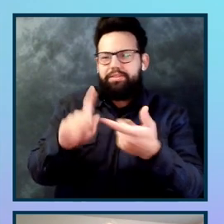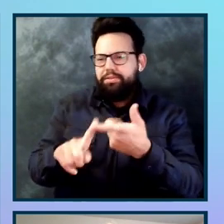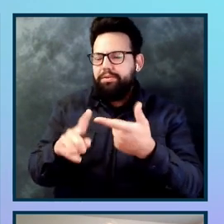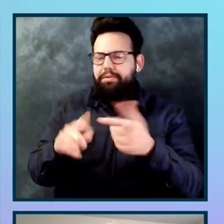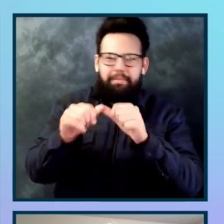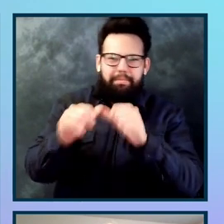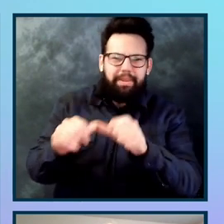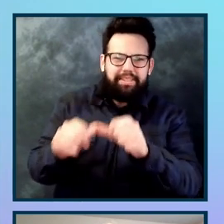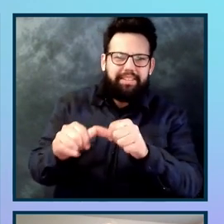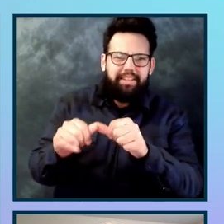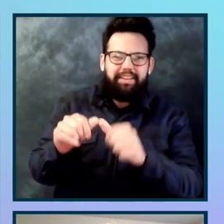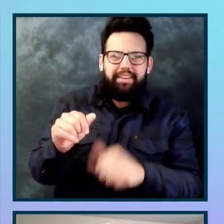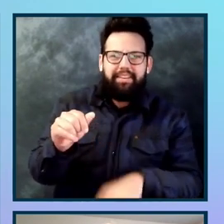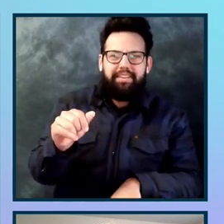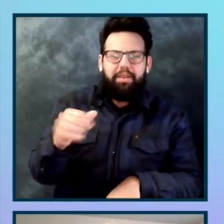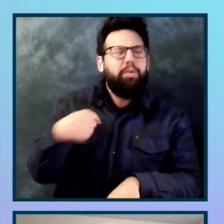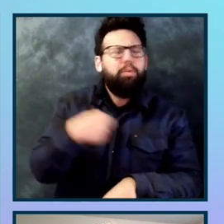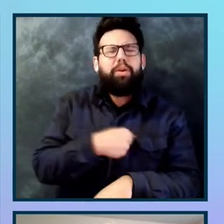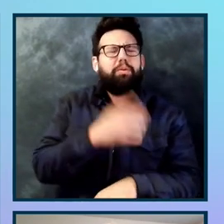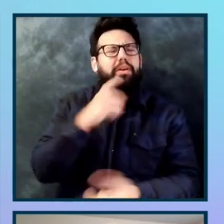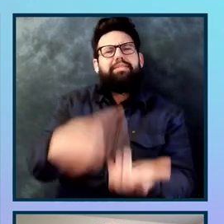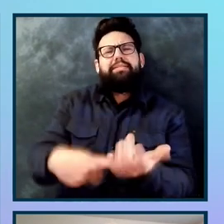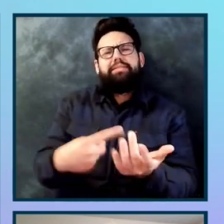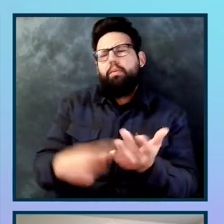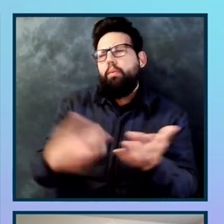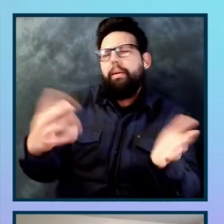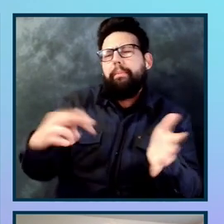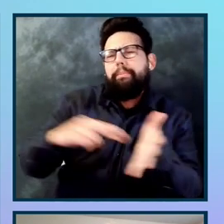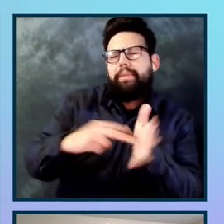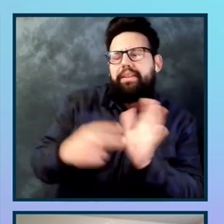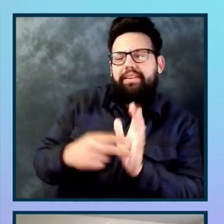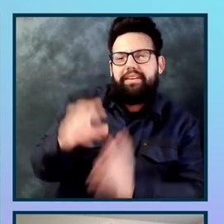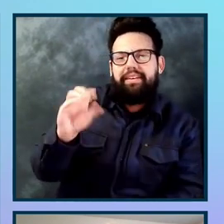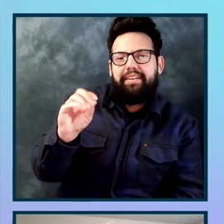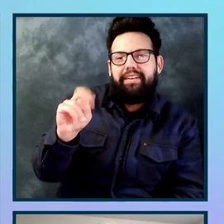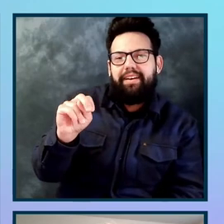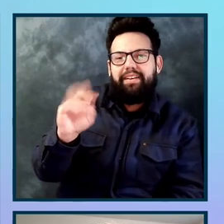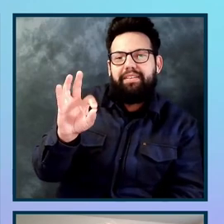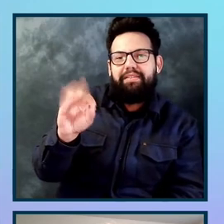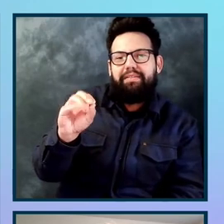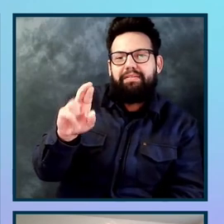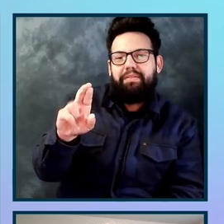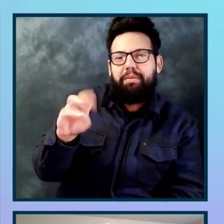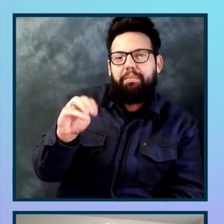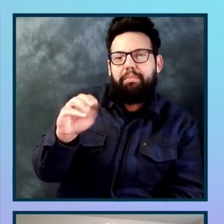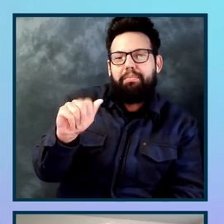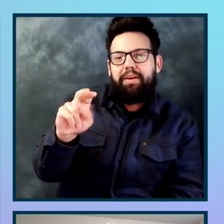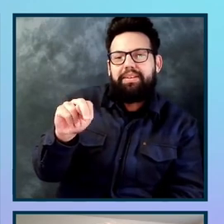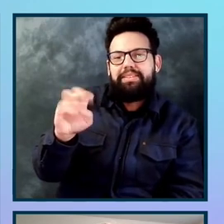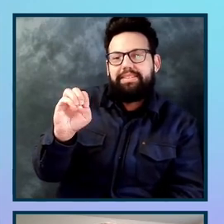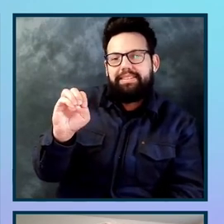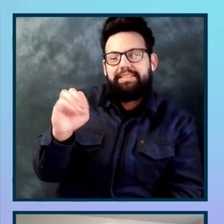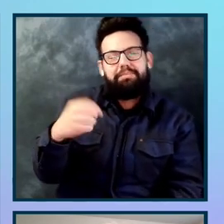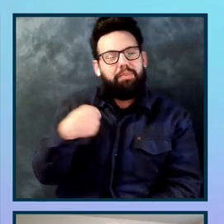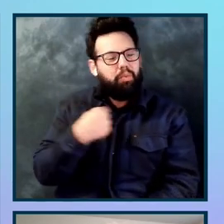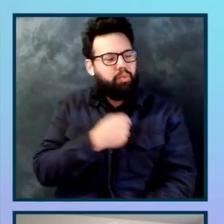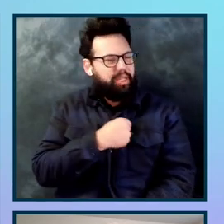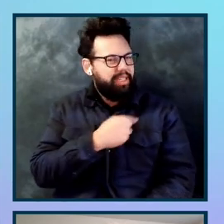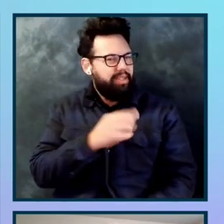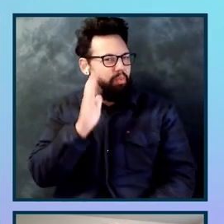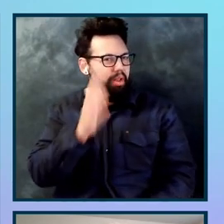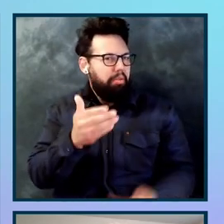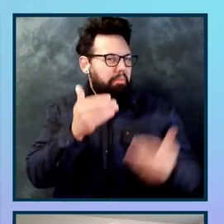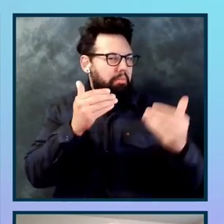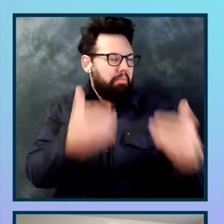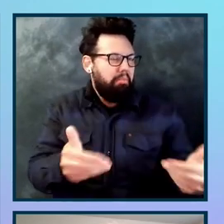a little bit about the definition of conformance, but we might want to come back here and do some tests and see if, in fact, conformance in the